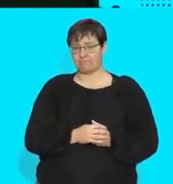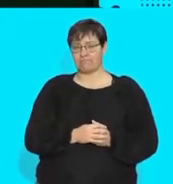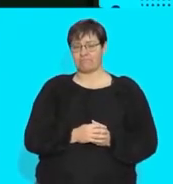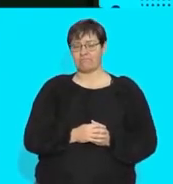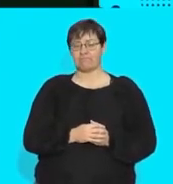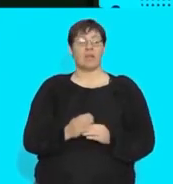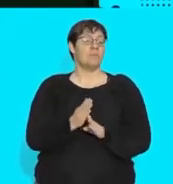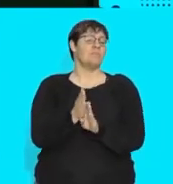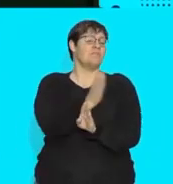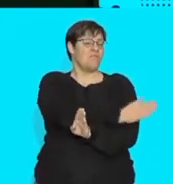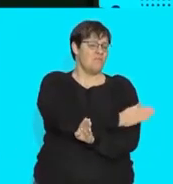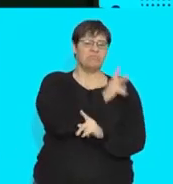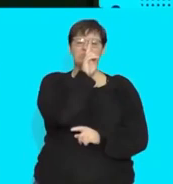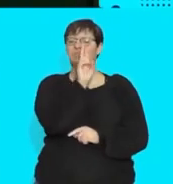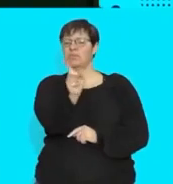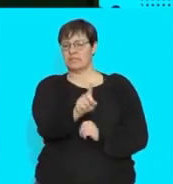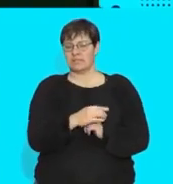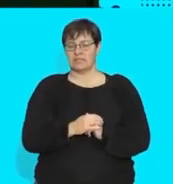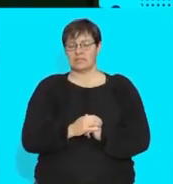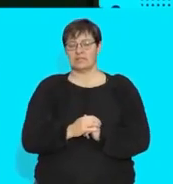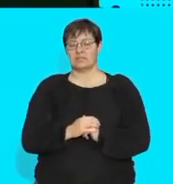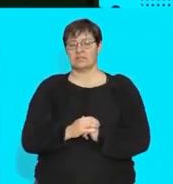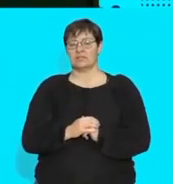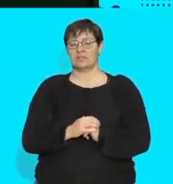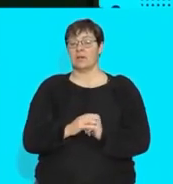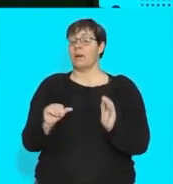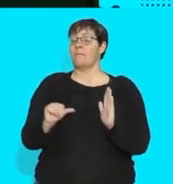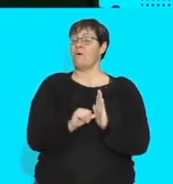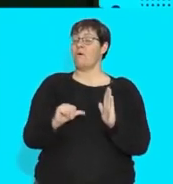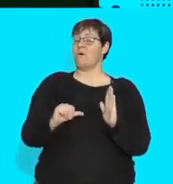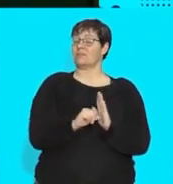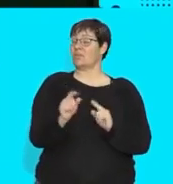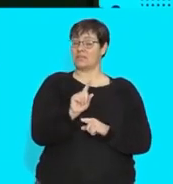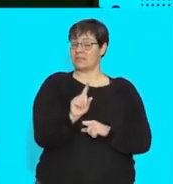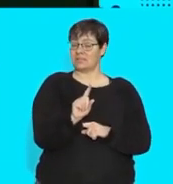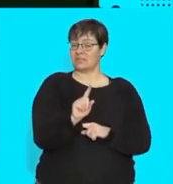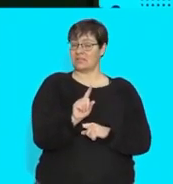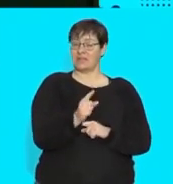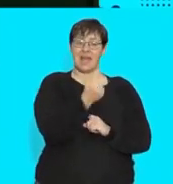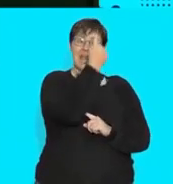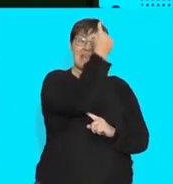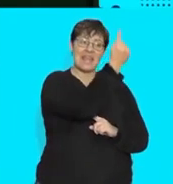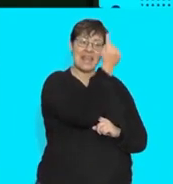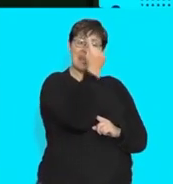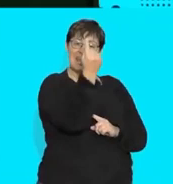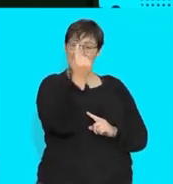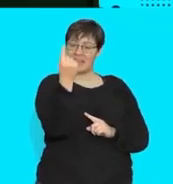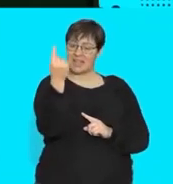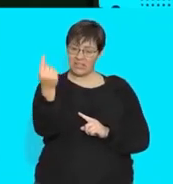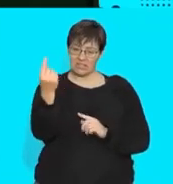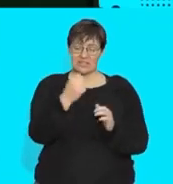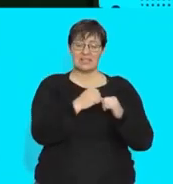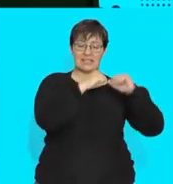system. Previously, we just looked at the most important thing we need to think of: how is each gaseous